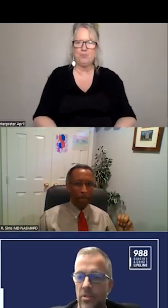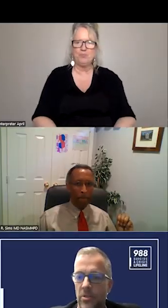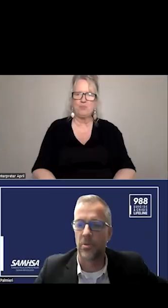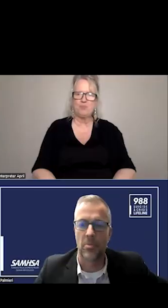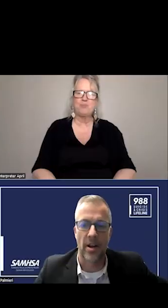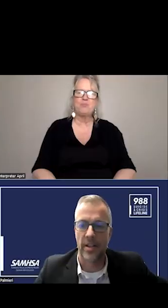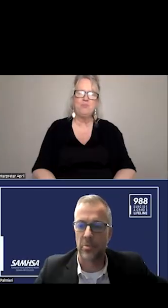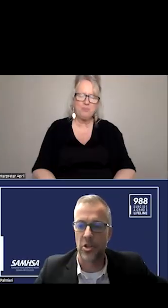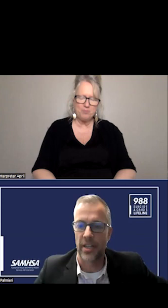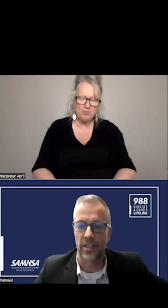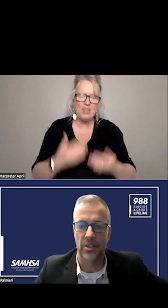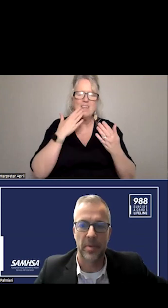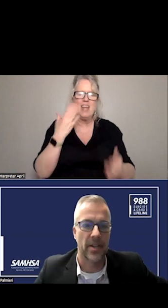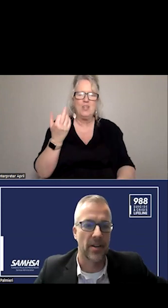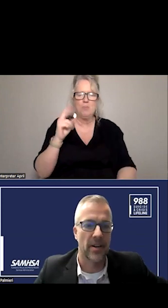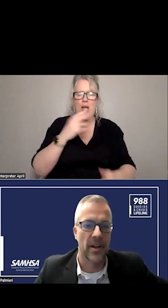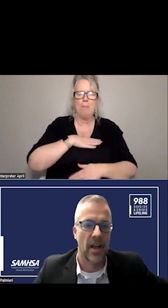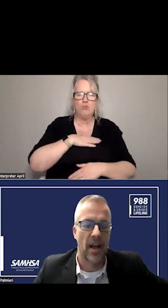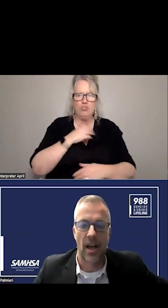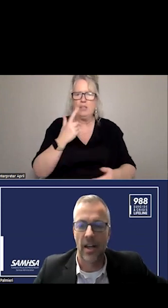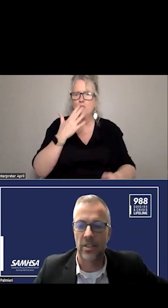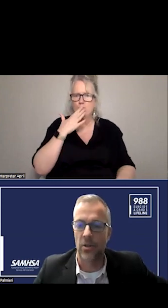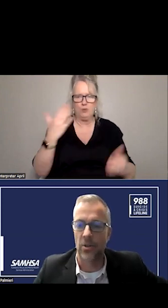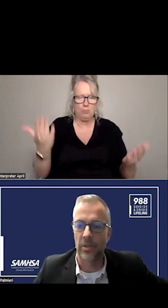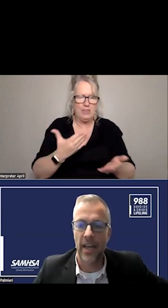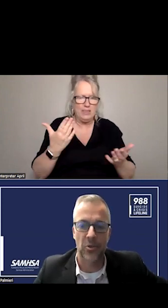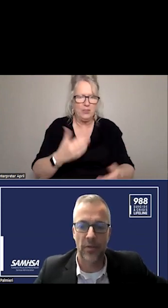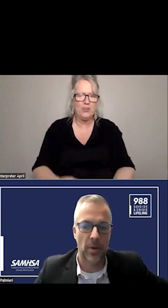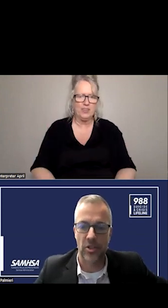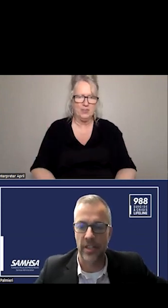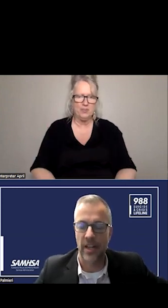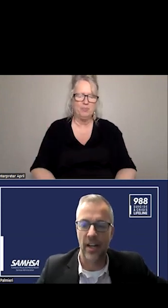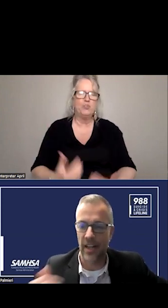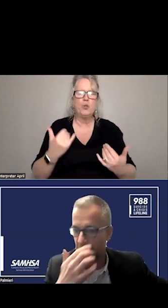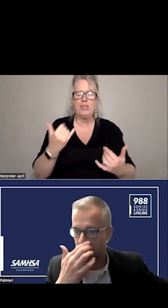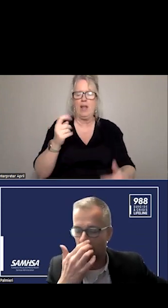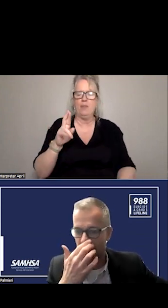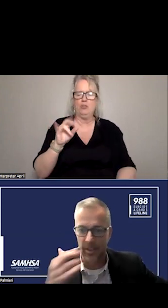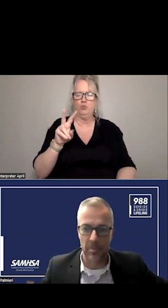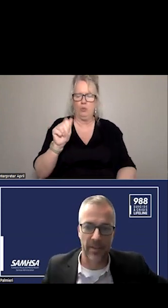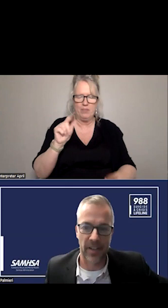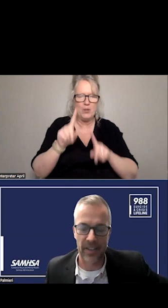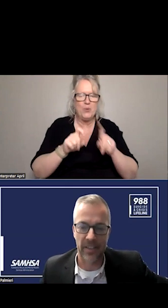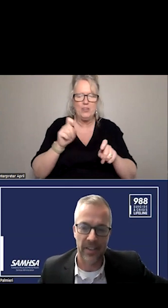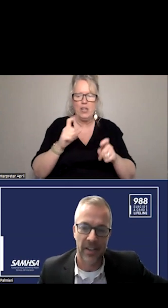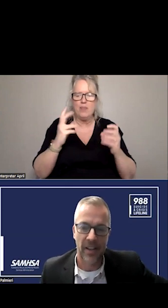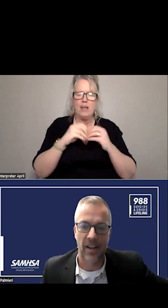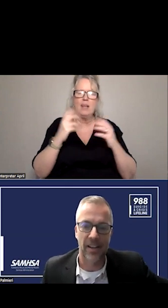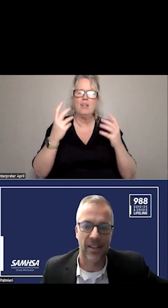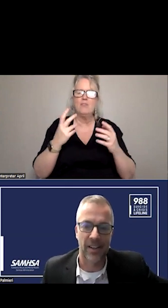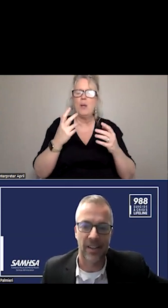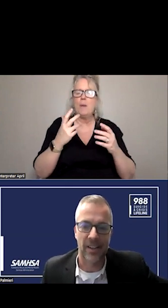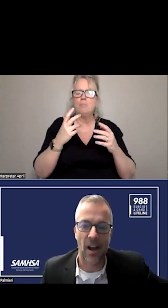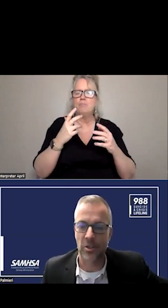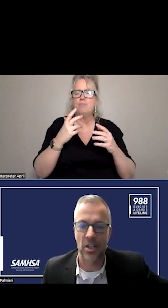Thank you, Brian. Appreciate it. Good to be here. So yeah, the trivia question kind of sparked a little bit of a